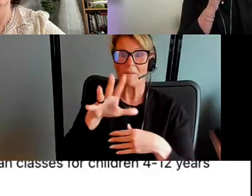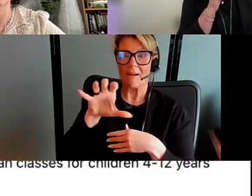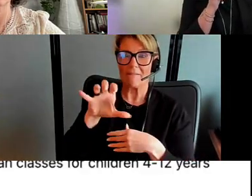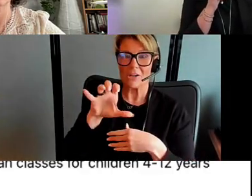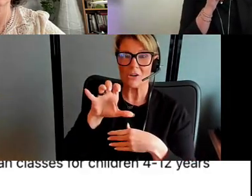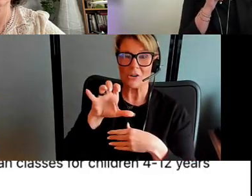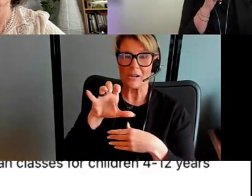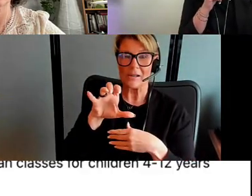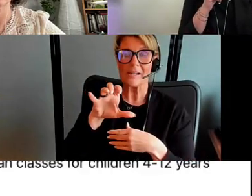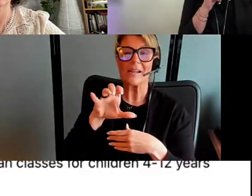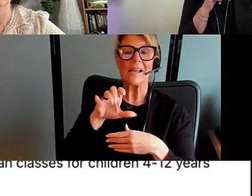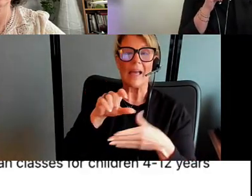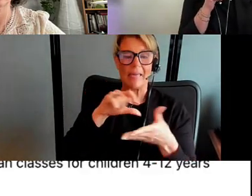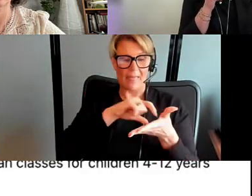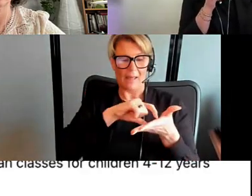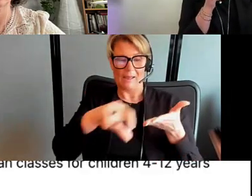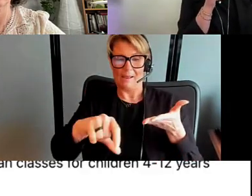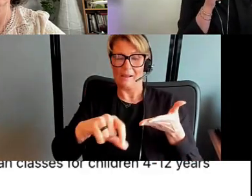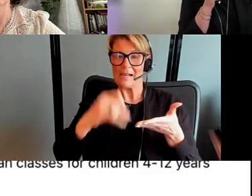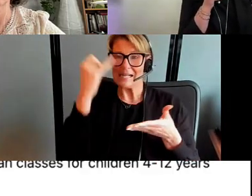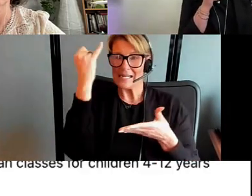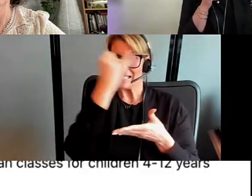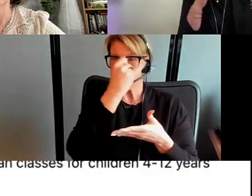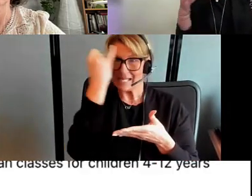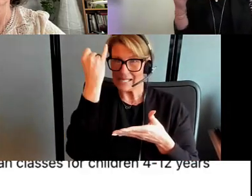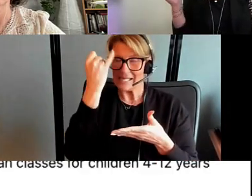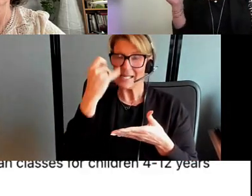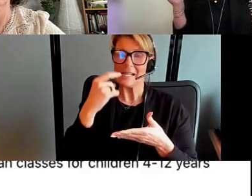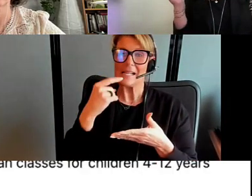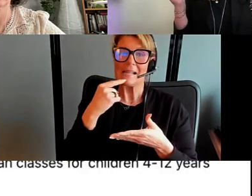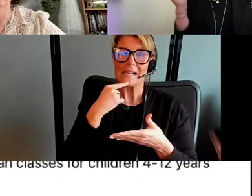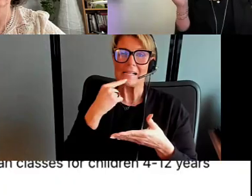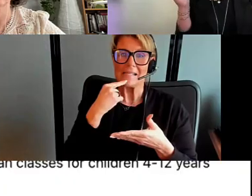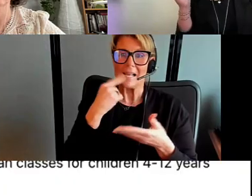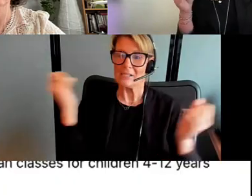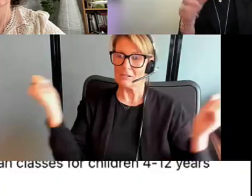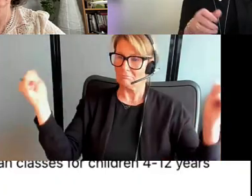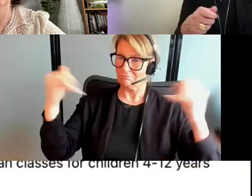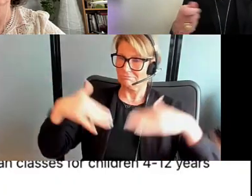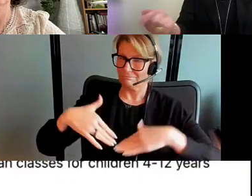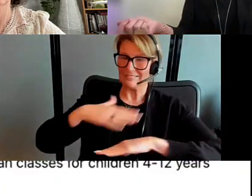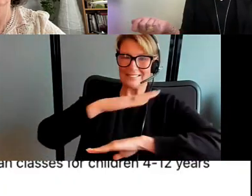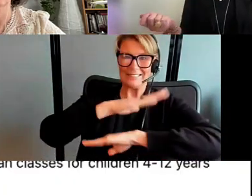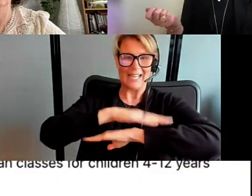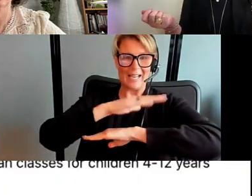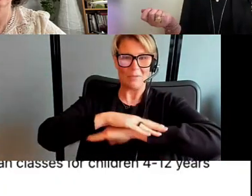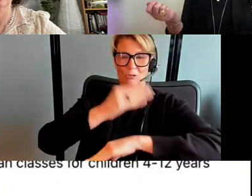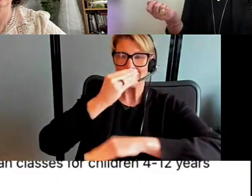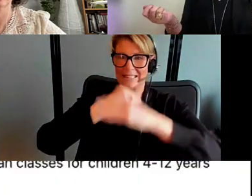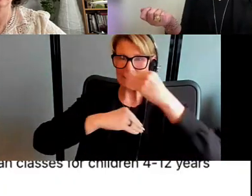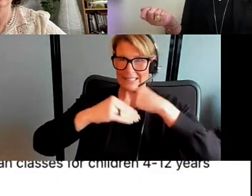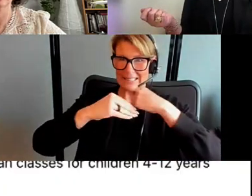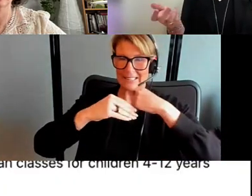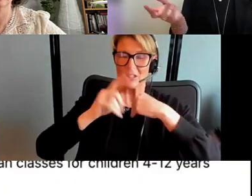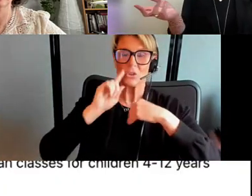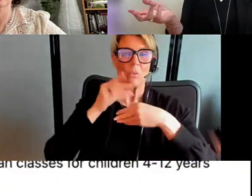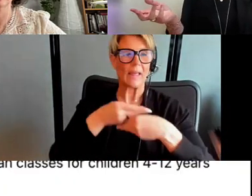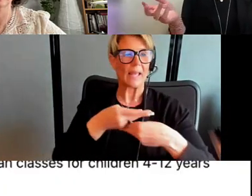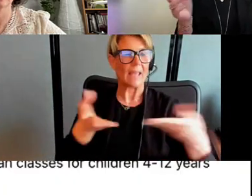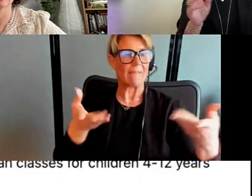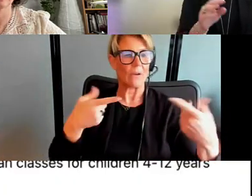spoons in Italian that say "tutta tavola mangiare," so everyone to the table to come and eat, was given at their